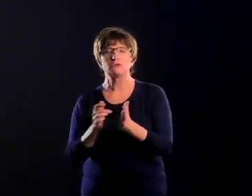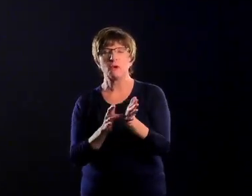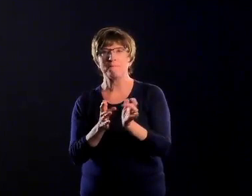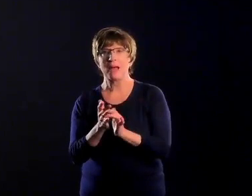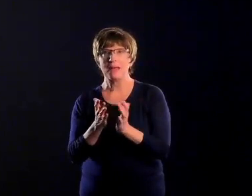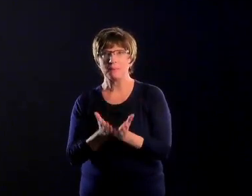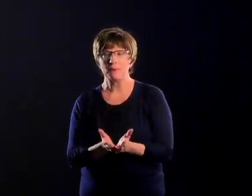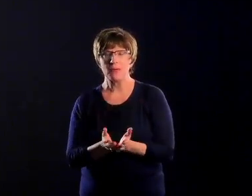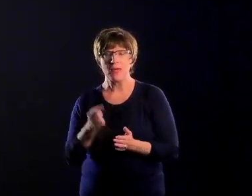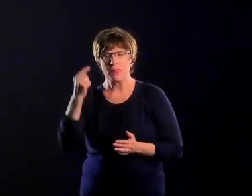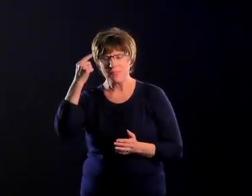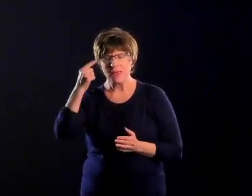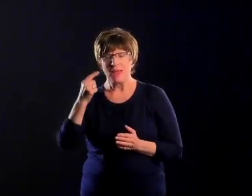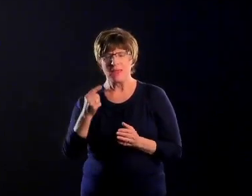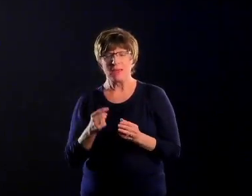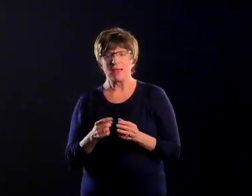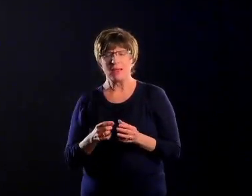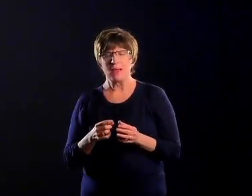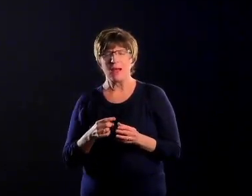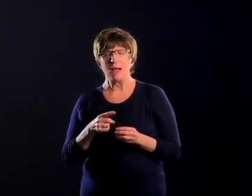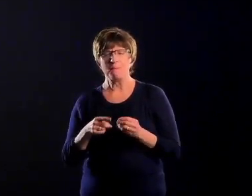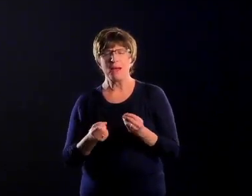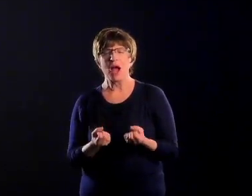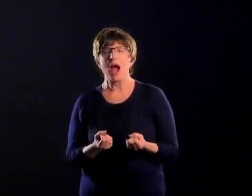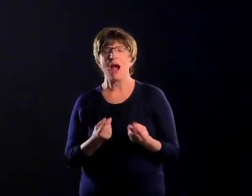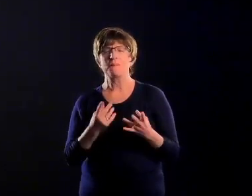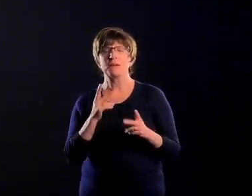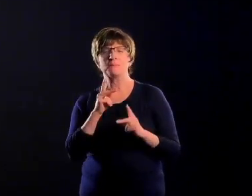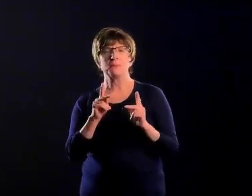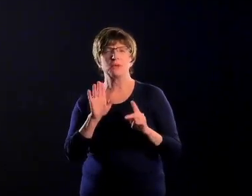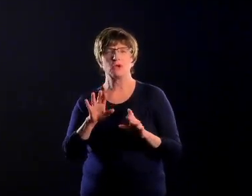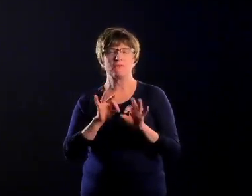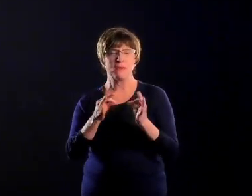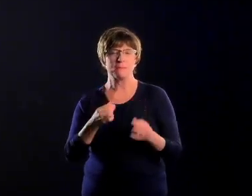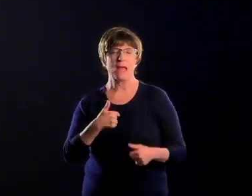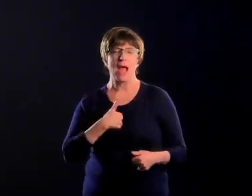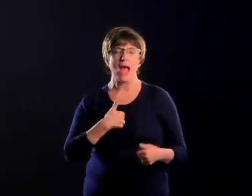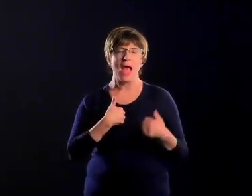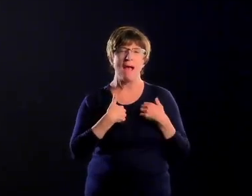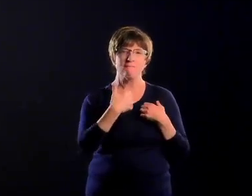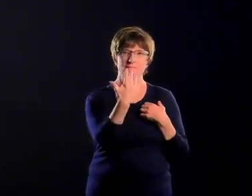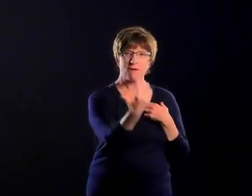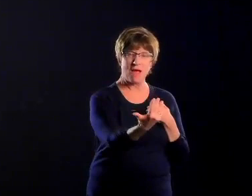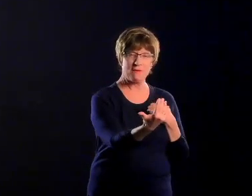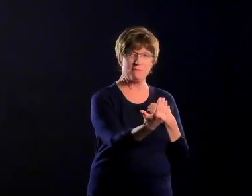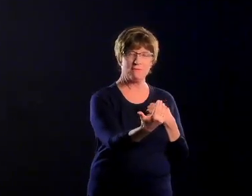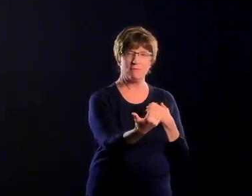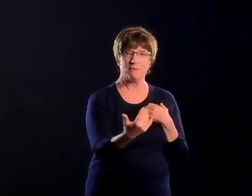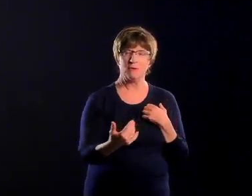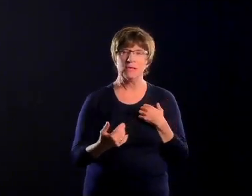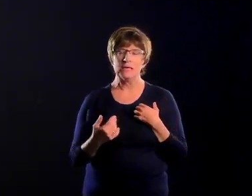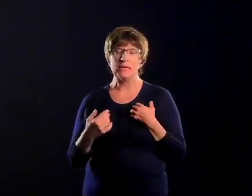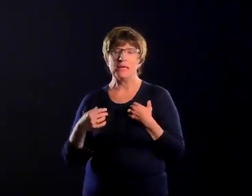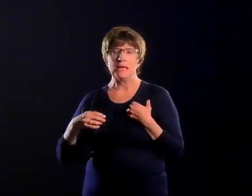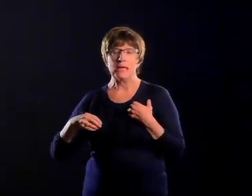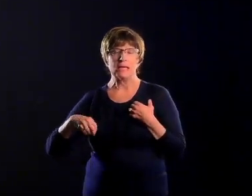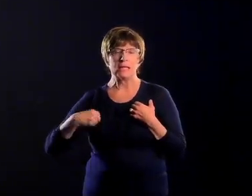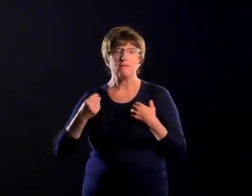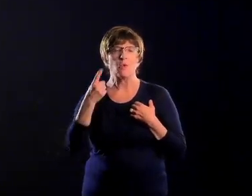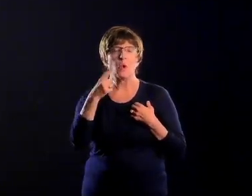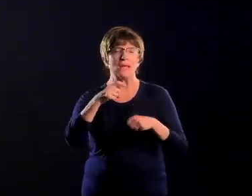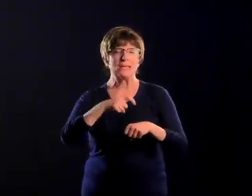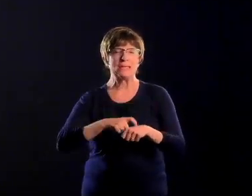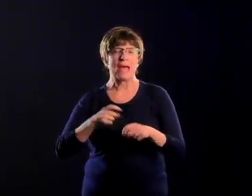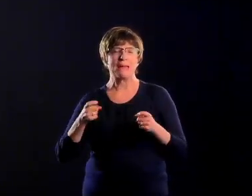about how many people you have in your family. I've got five in my family. And for us to give a one-time gift of